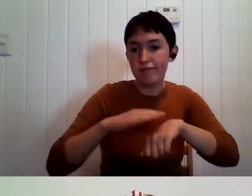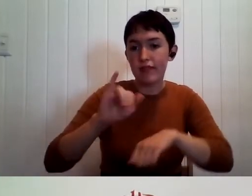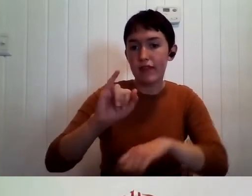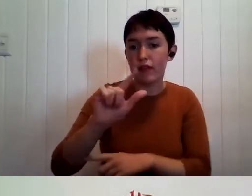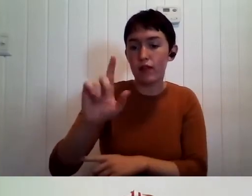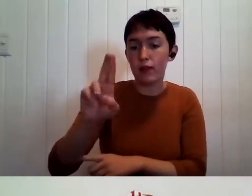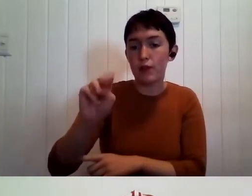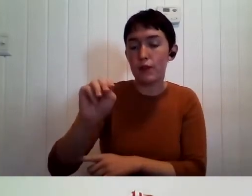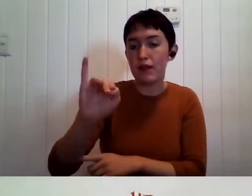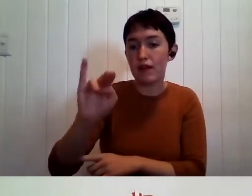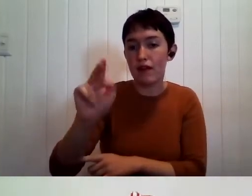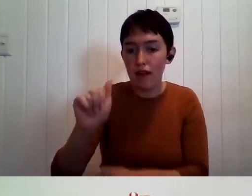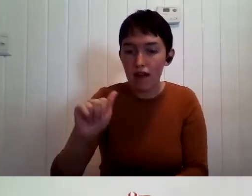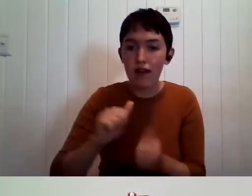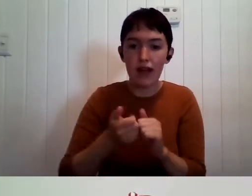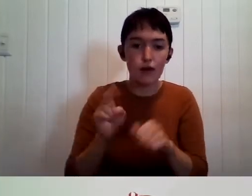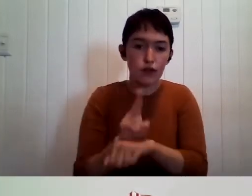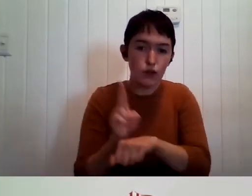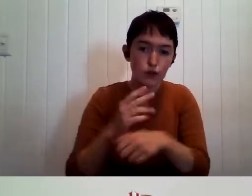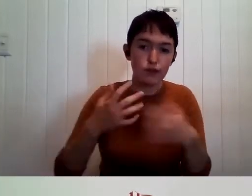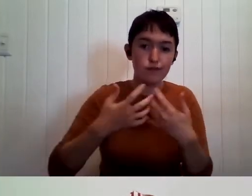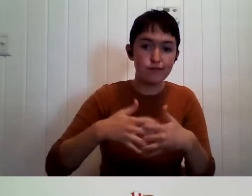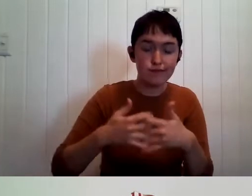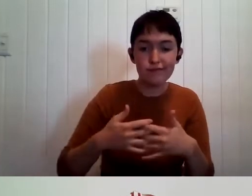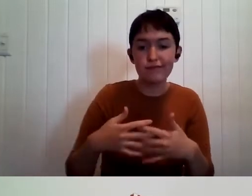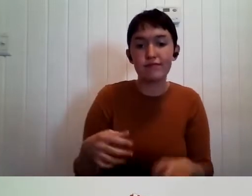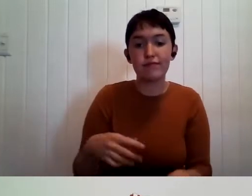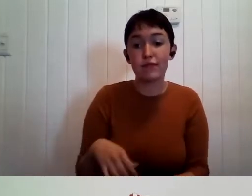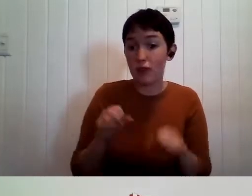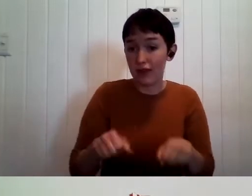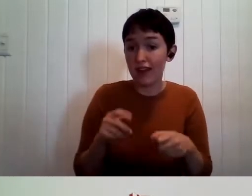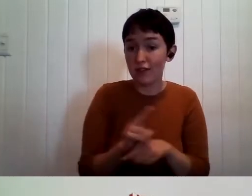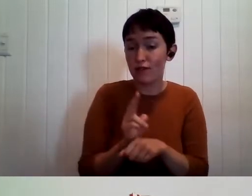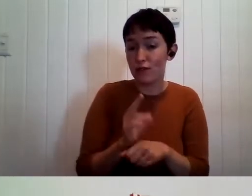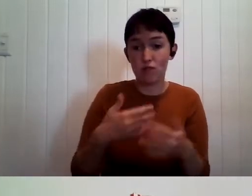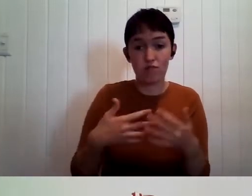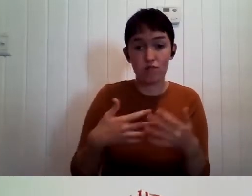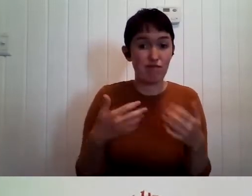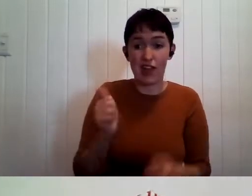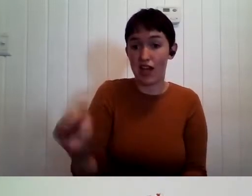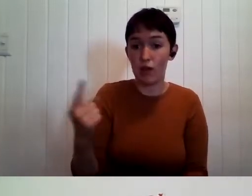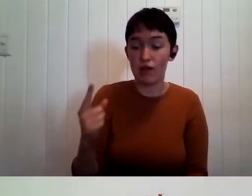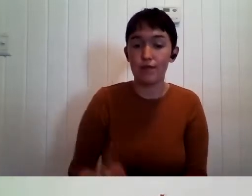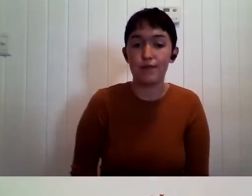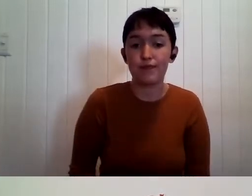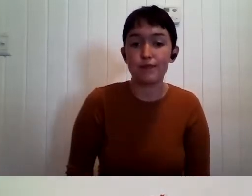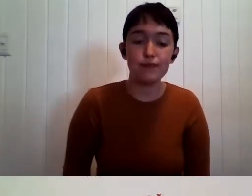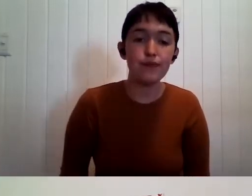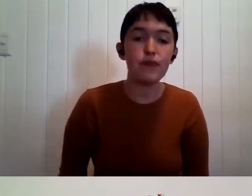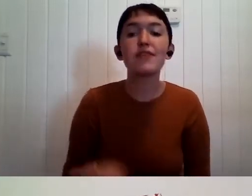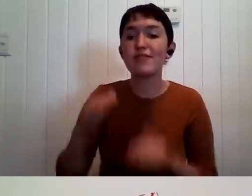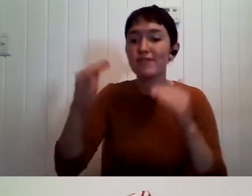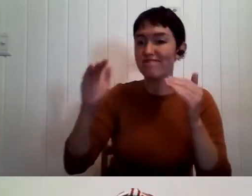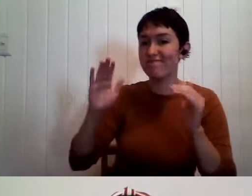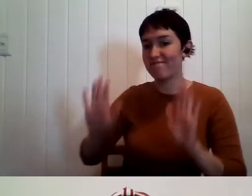how to use all of our Illumina products, and you're still working for Illumina where you live. Yes, awesome. Sounds good. We got a question from Ina.